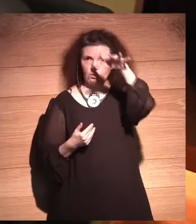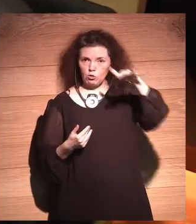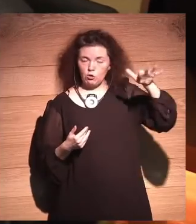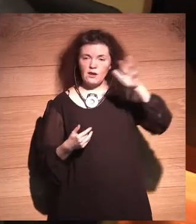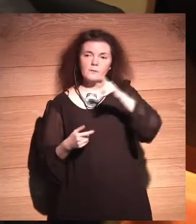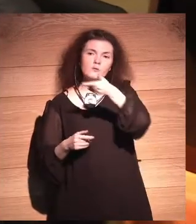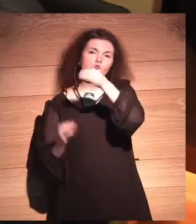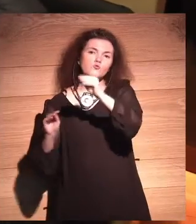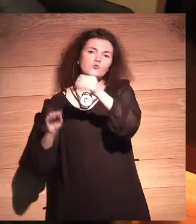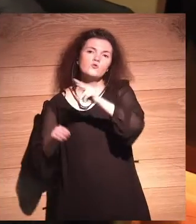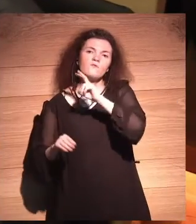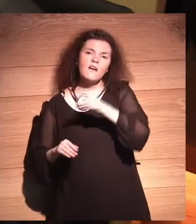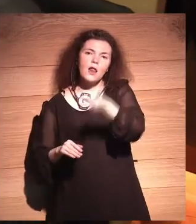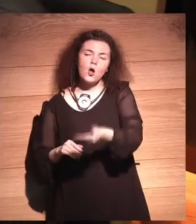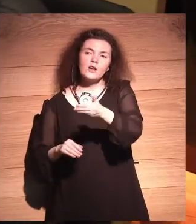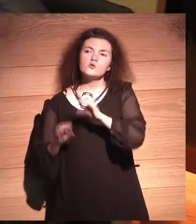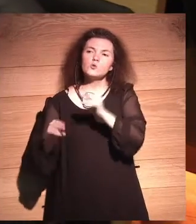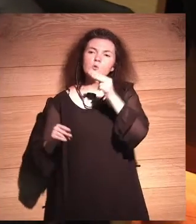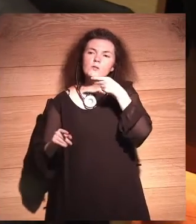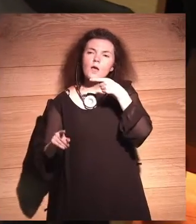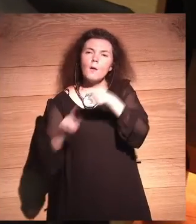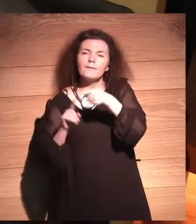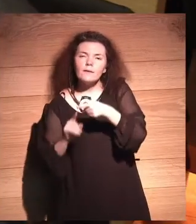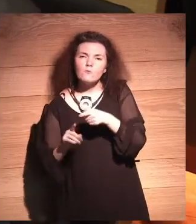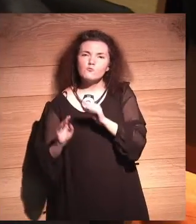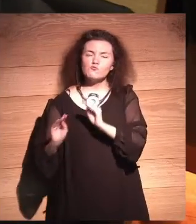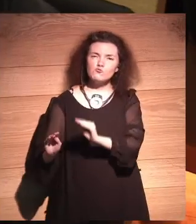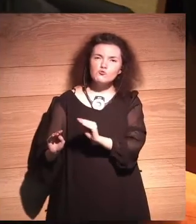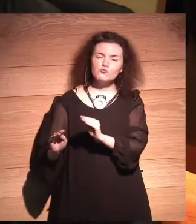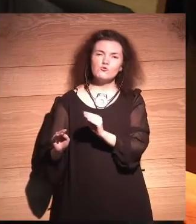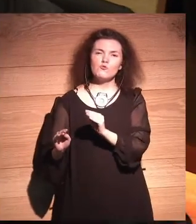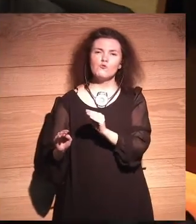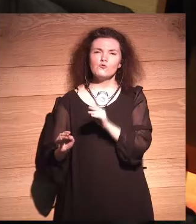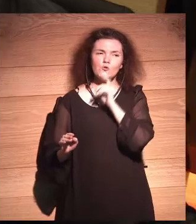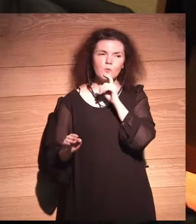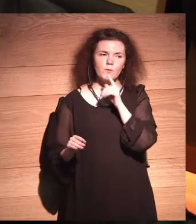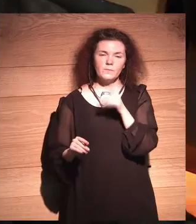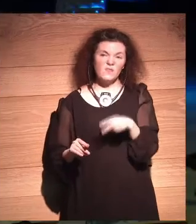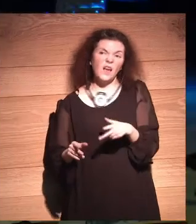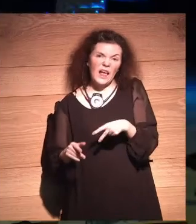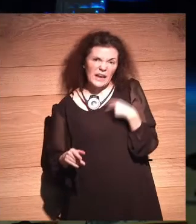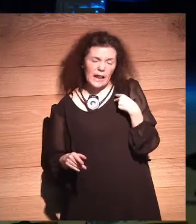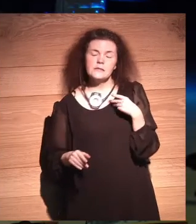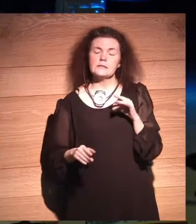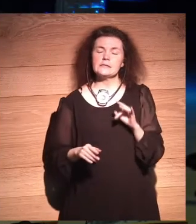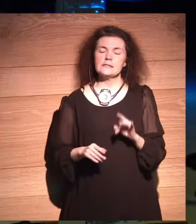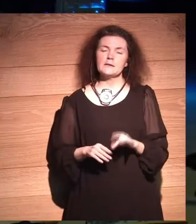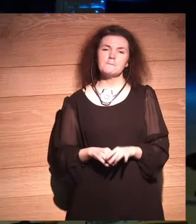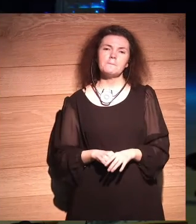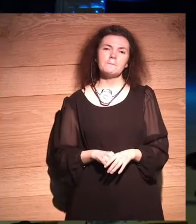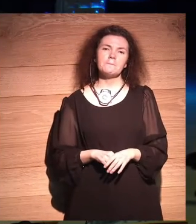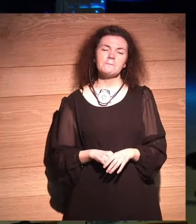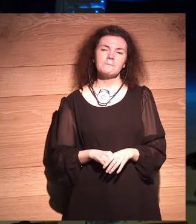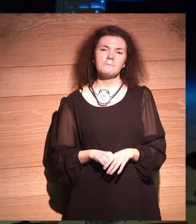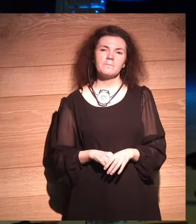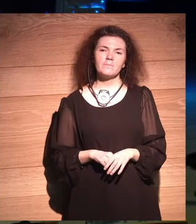what we're living in Spain and everywhere else, to improve their expertise, their intentions, just